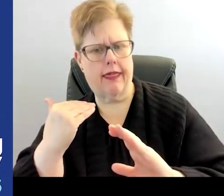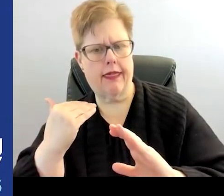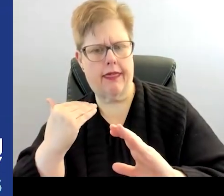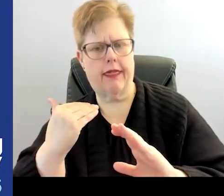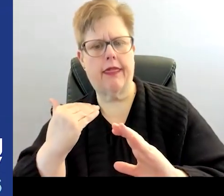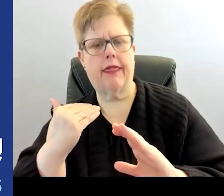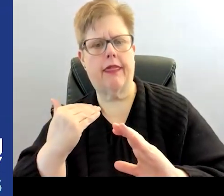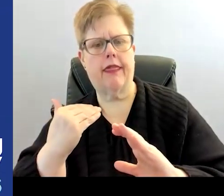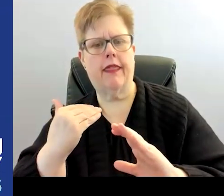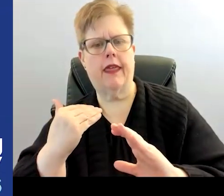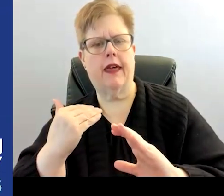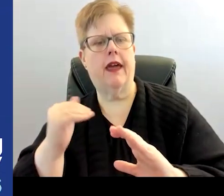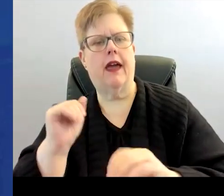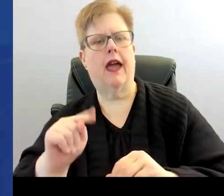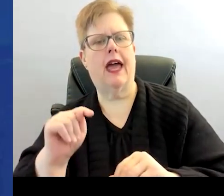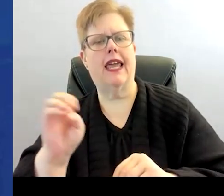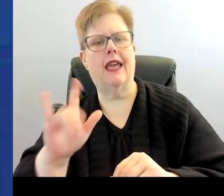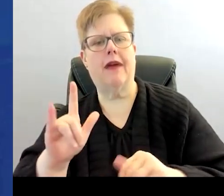the email address on the screen,